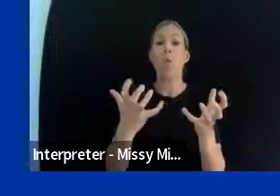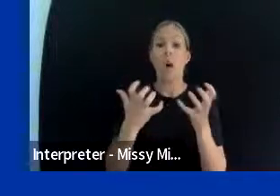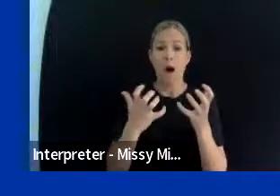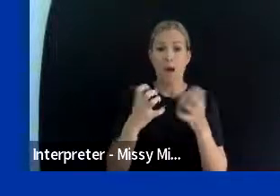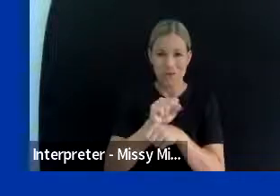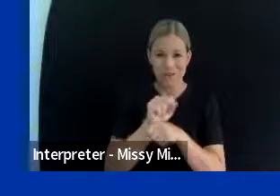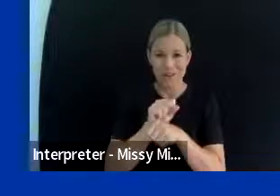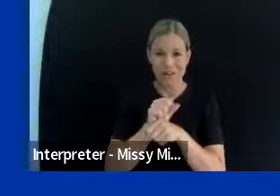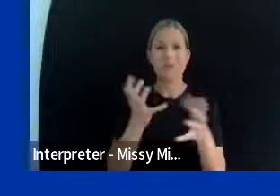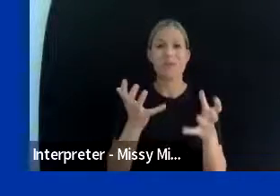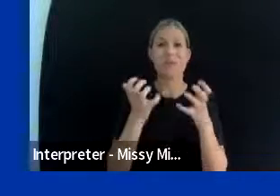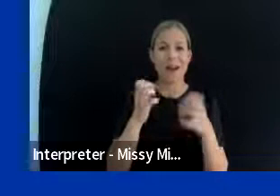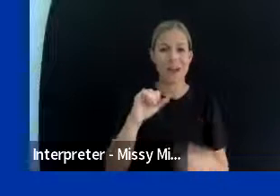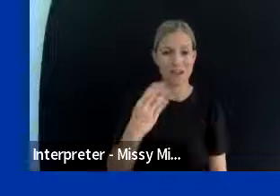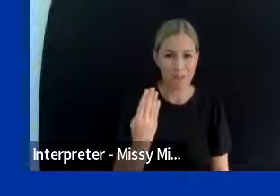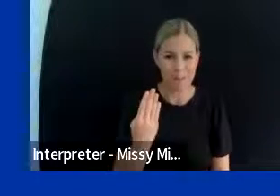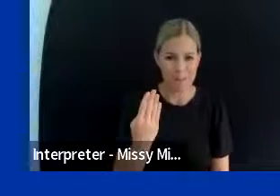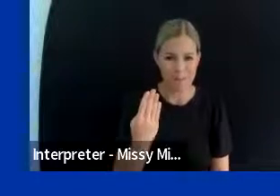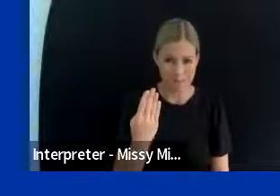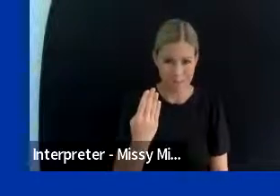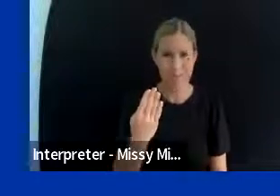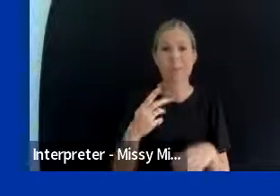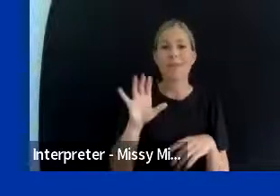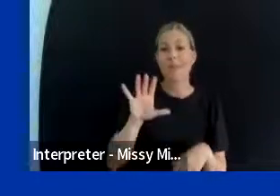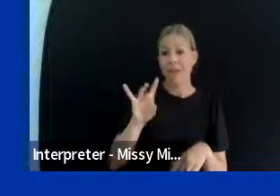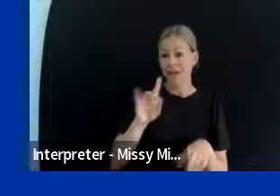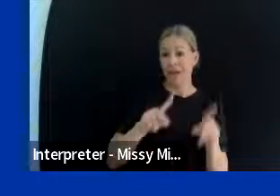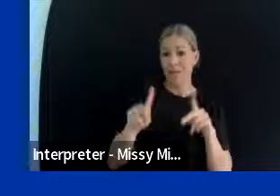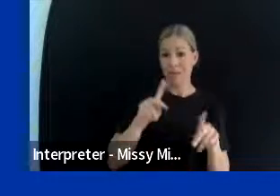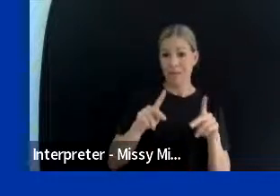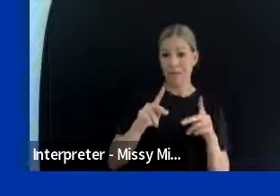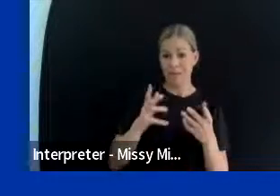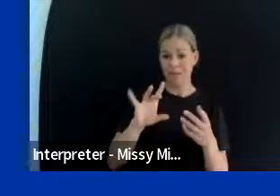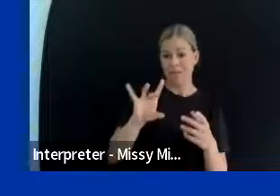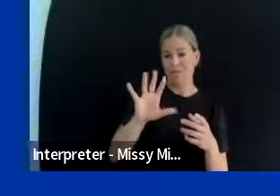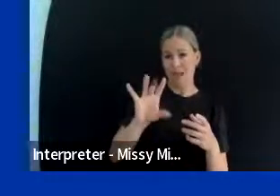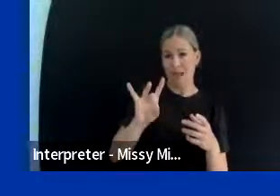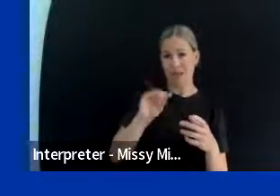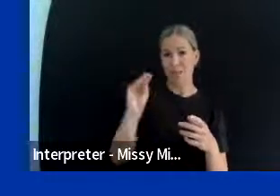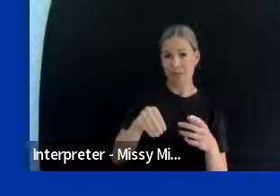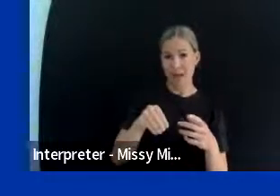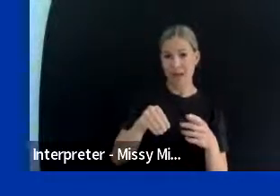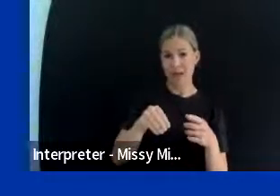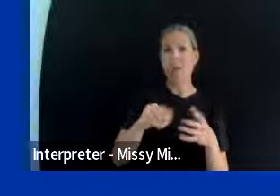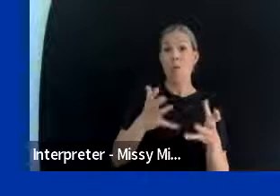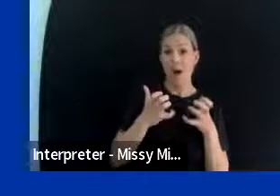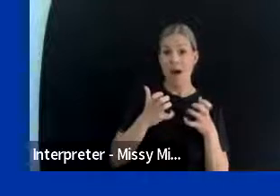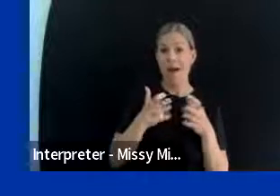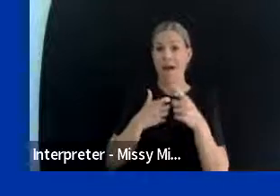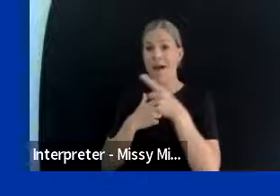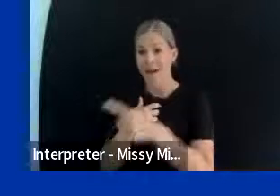job. Of those folks who say they want to go to work, only 15% of them actually have it in their service